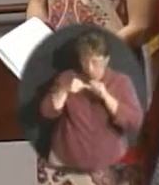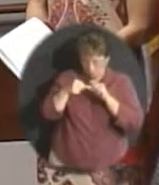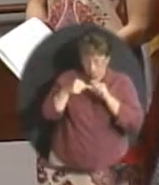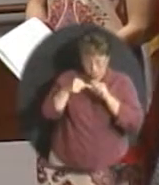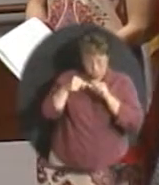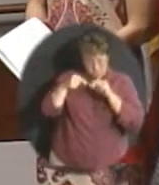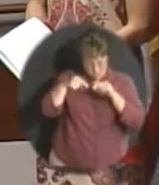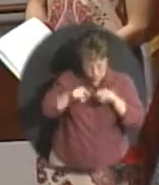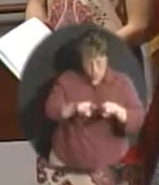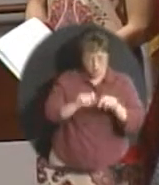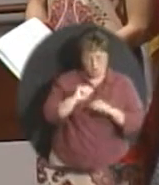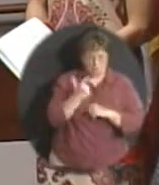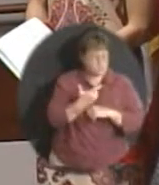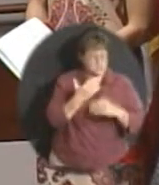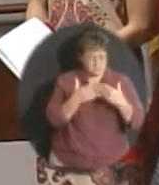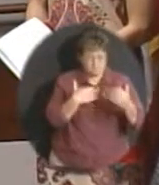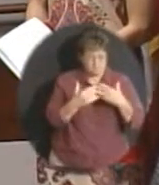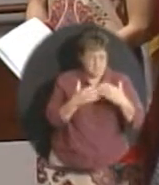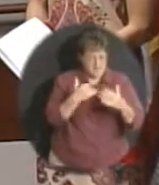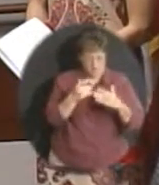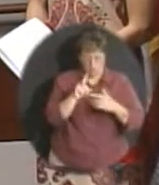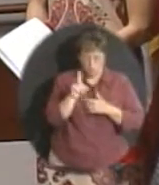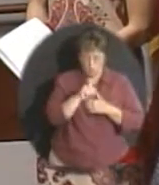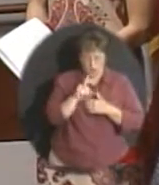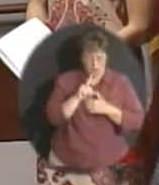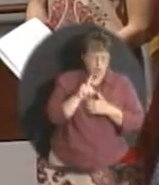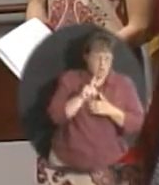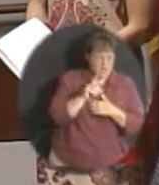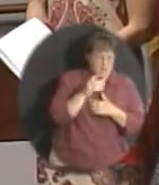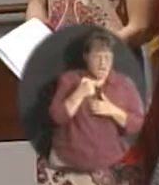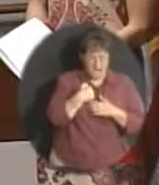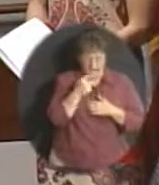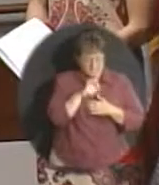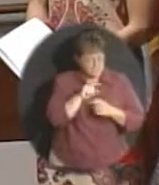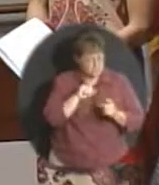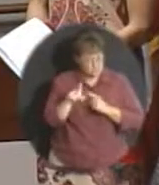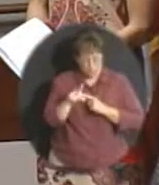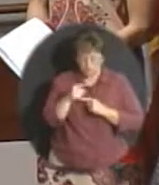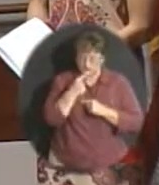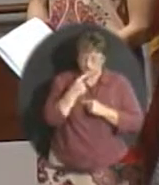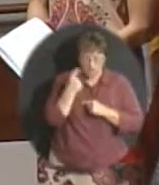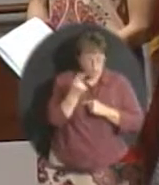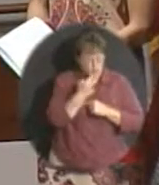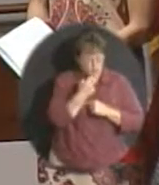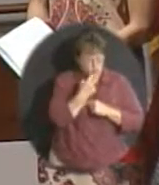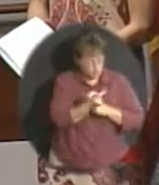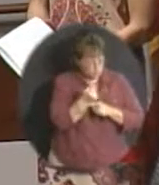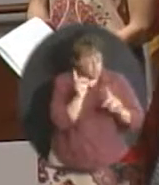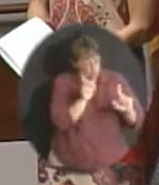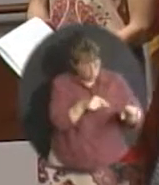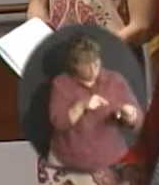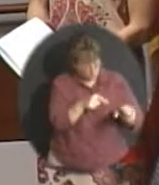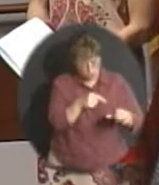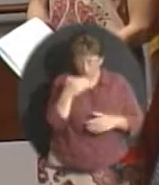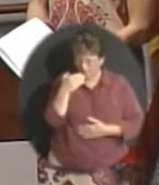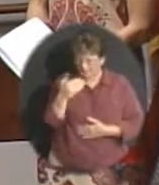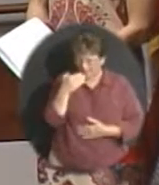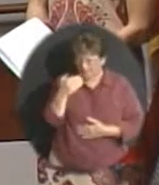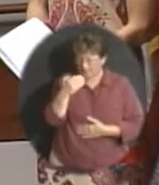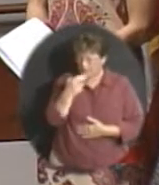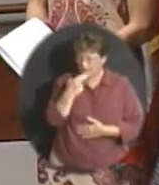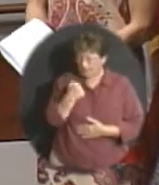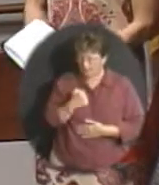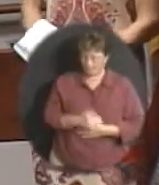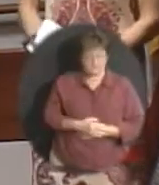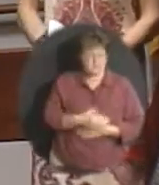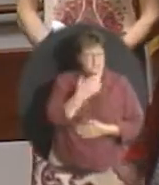had to be or when I needed to be there. She said, Harlan, you need to go there. And then, so thank you, hon. And then I would like to thank Dr.